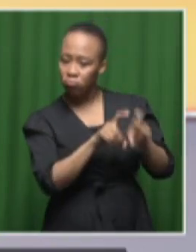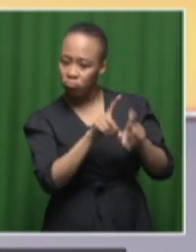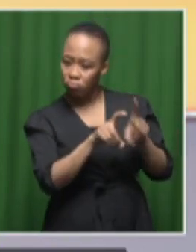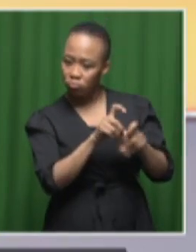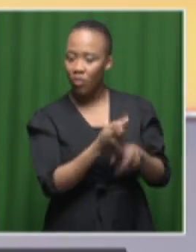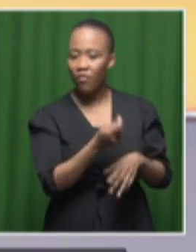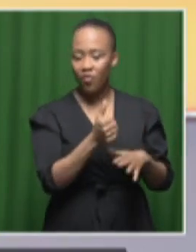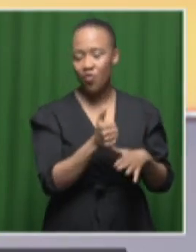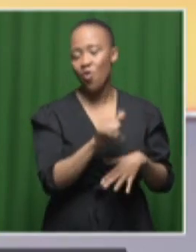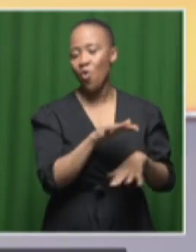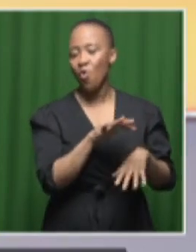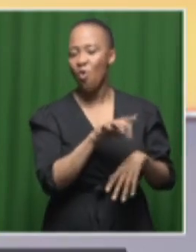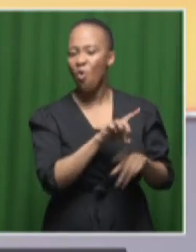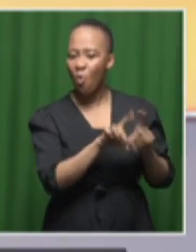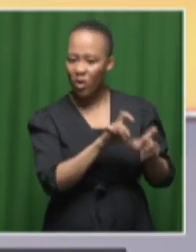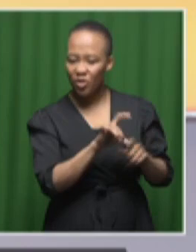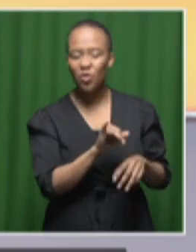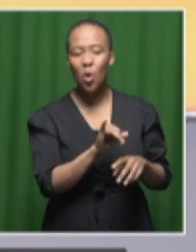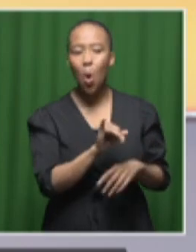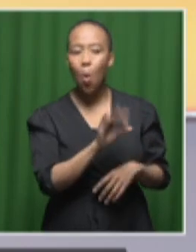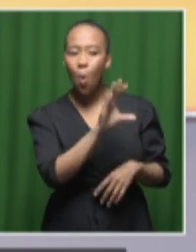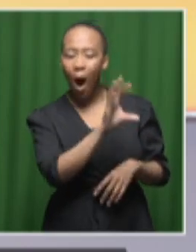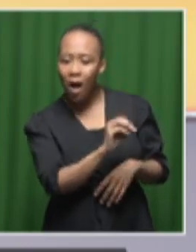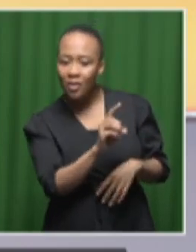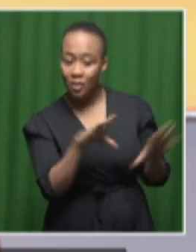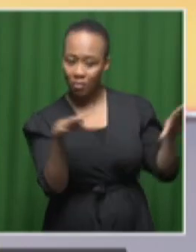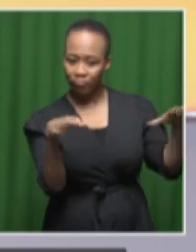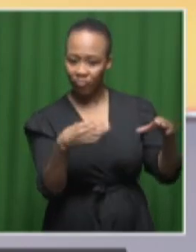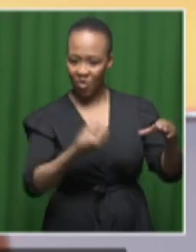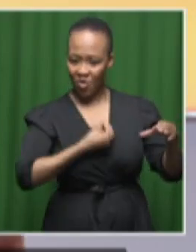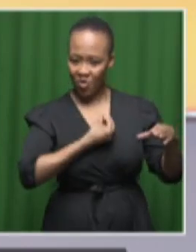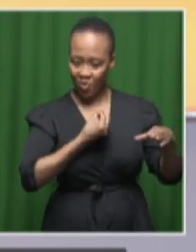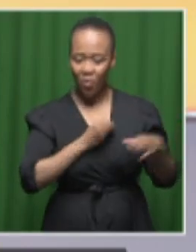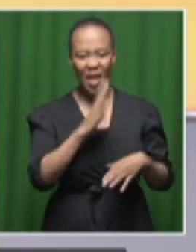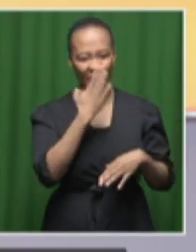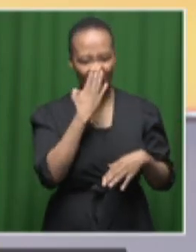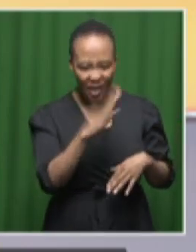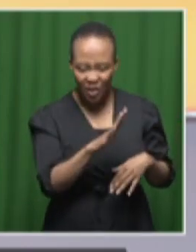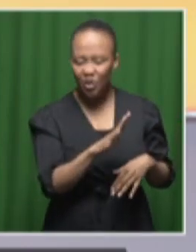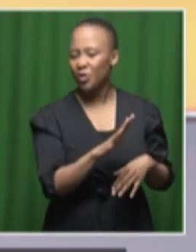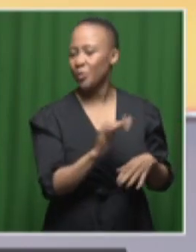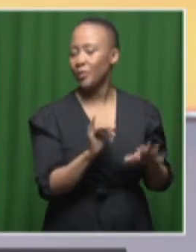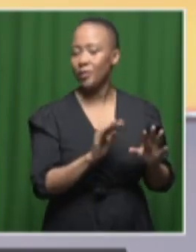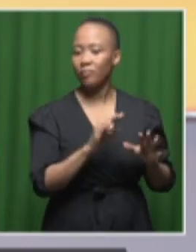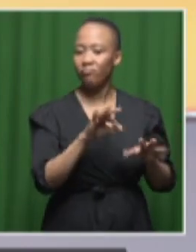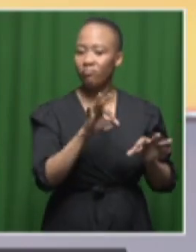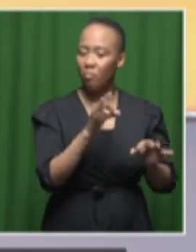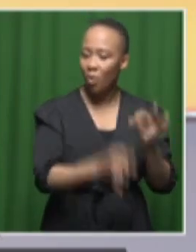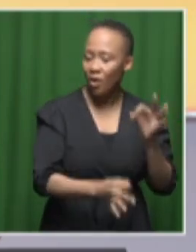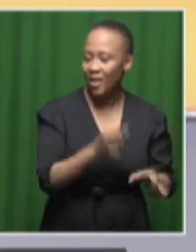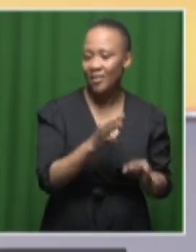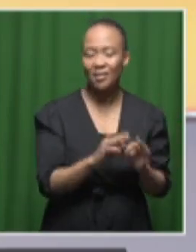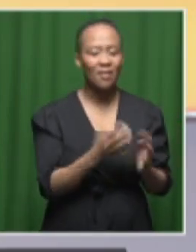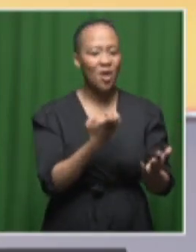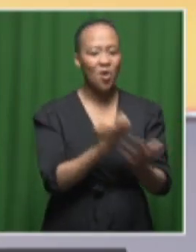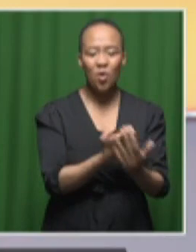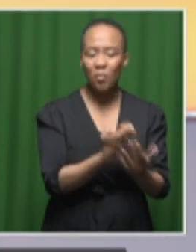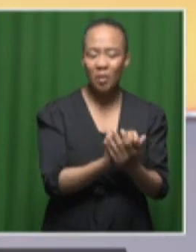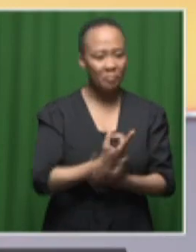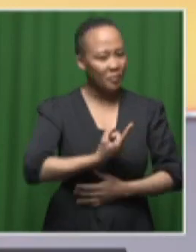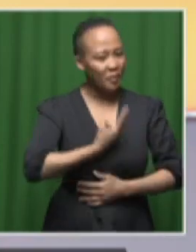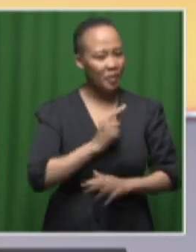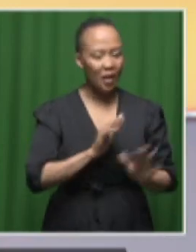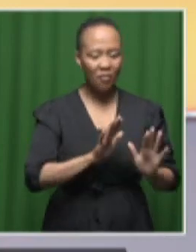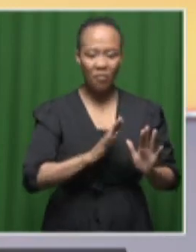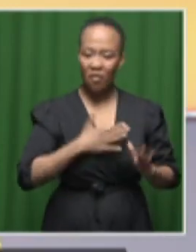their headspace. So we ask them things like their attitudes towards politics, the economy, the world at large, and how they're feeling about themselves, their